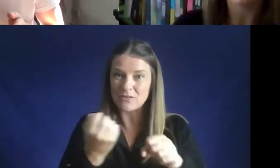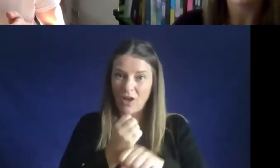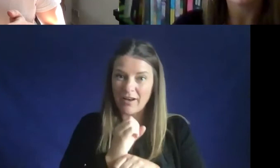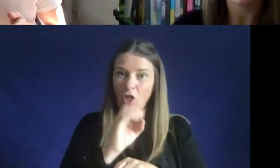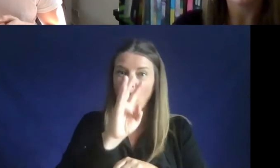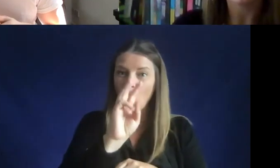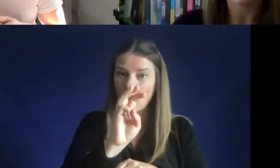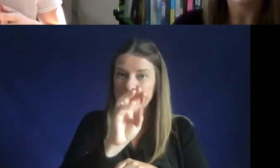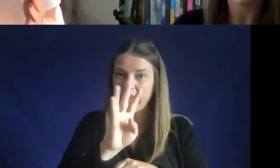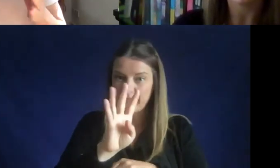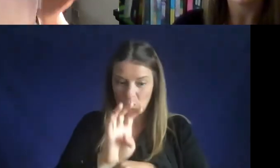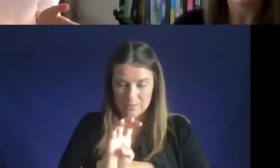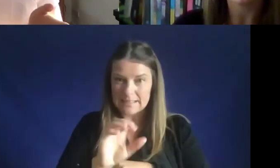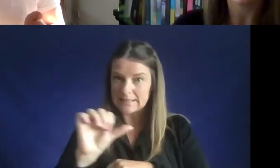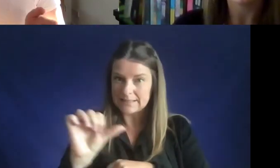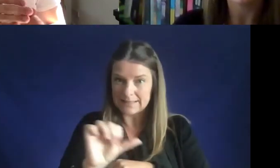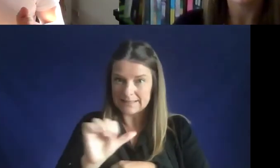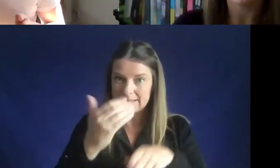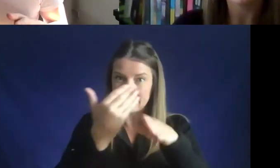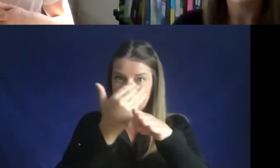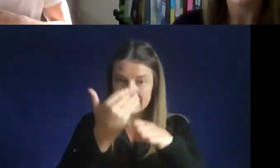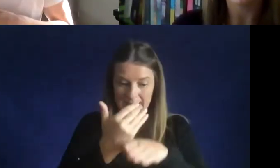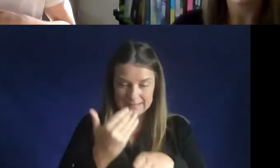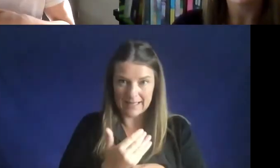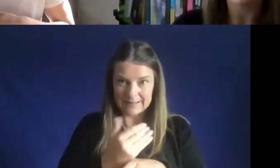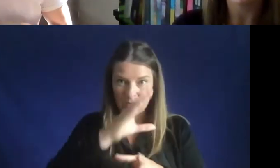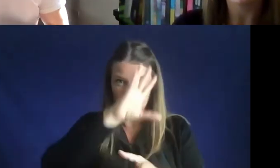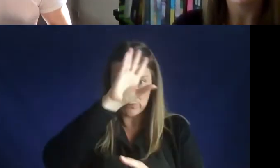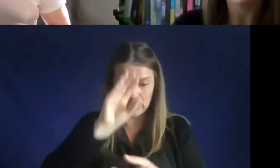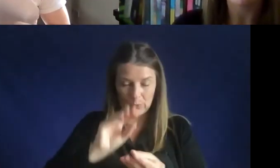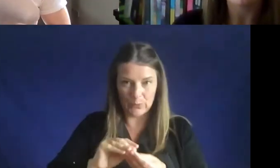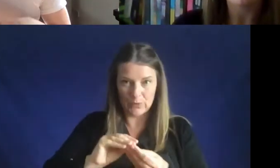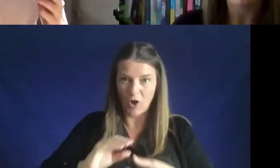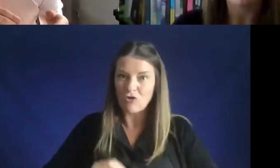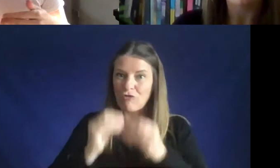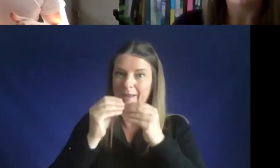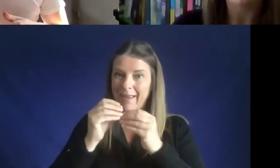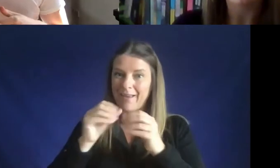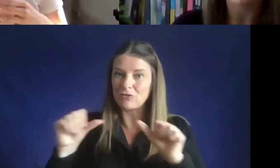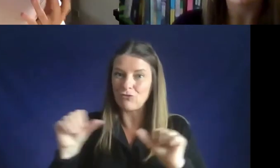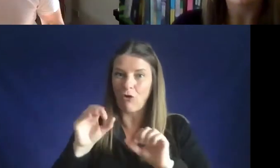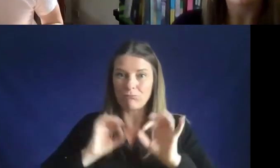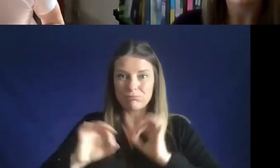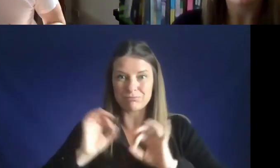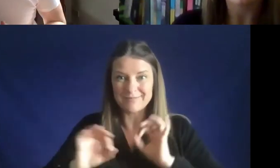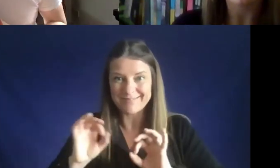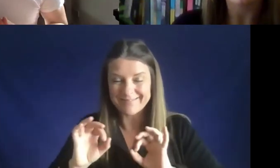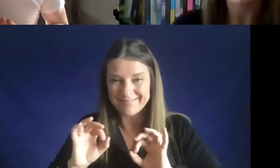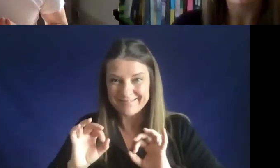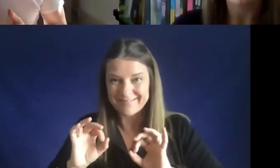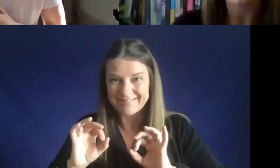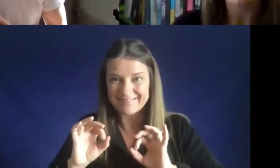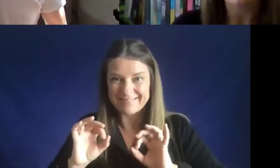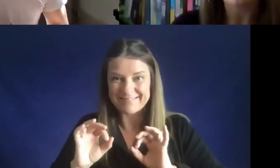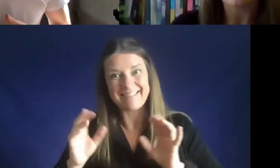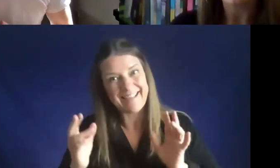16, and it's put 13, 14, 15, 16 together, that you can go back and you can do it, and then by the end, hopefully you've got